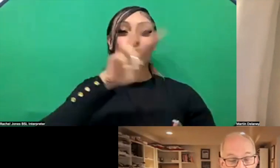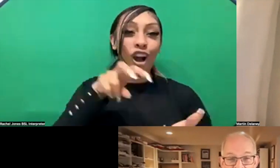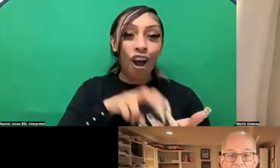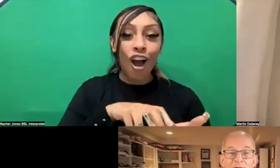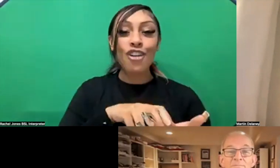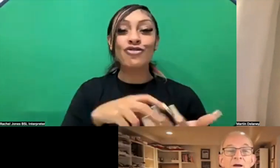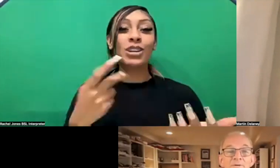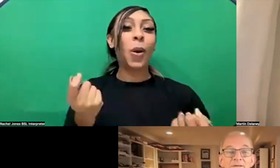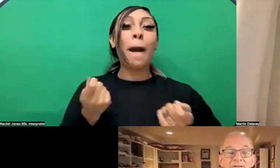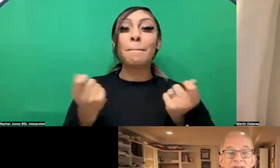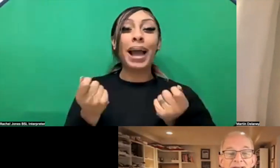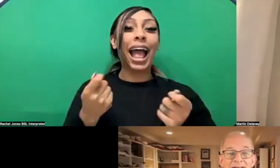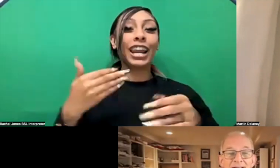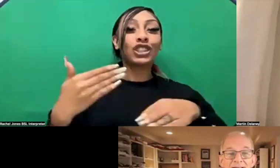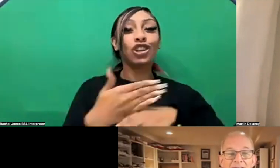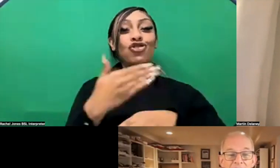their career improperly.